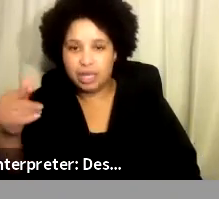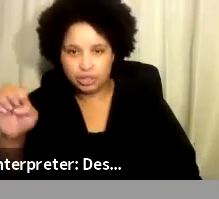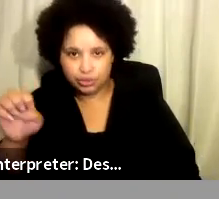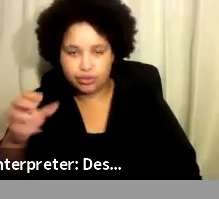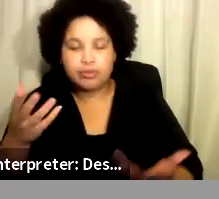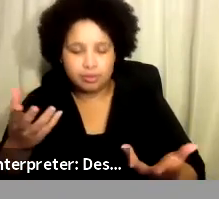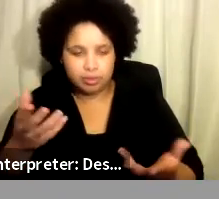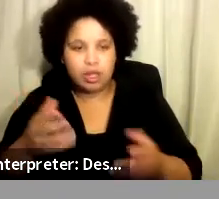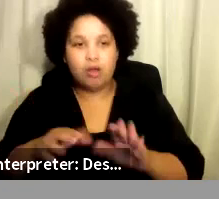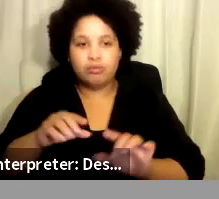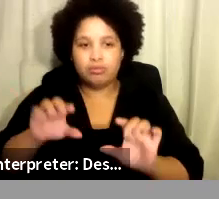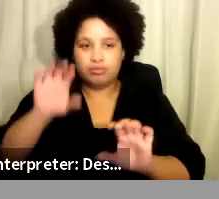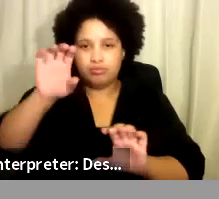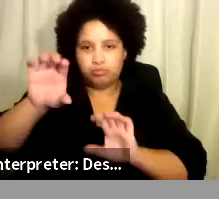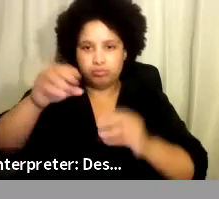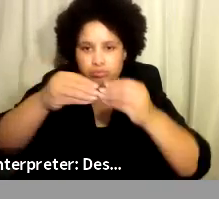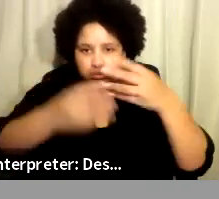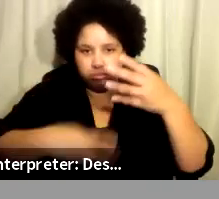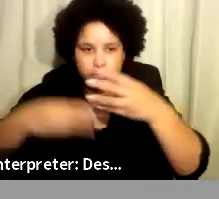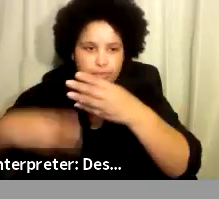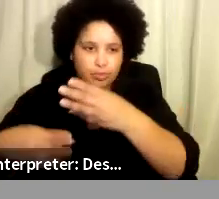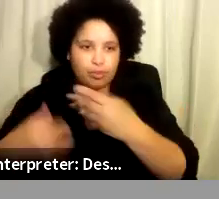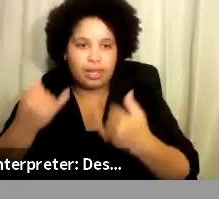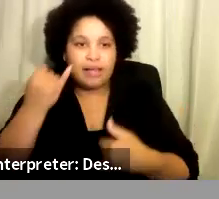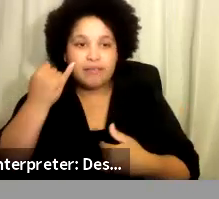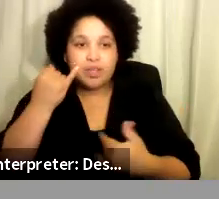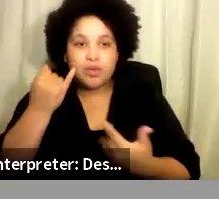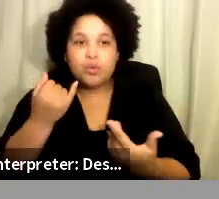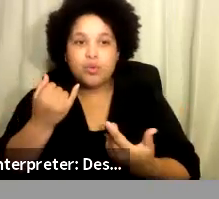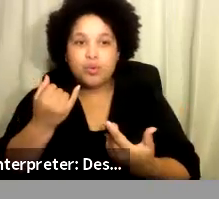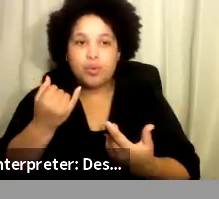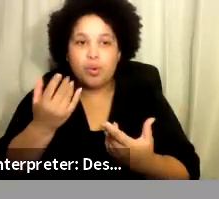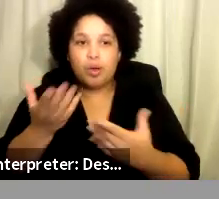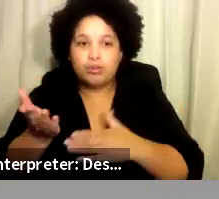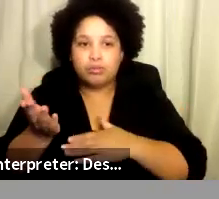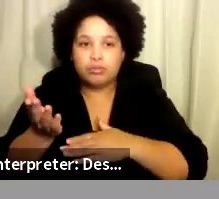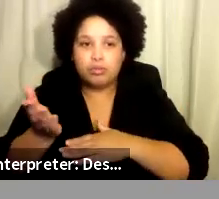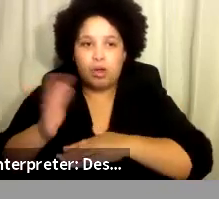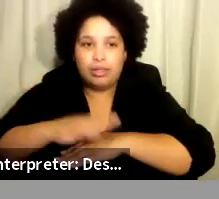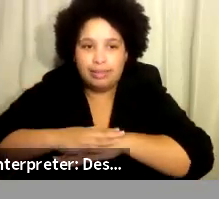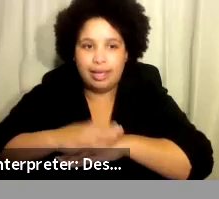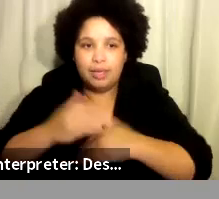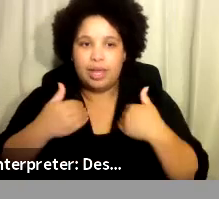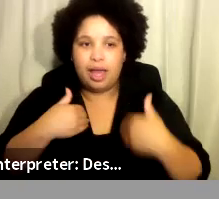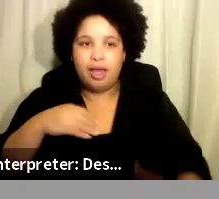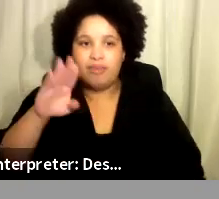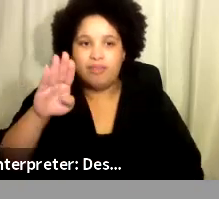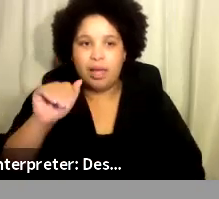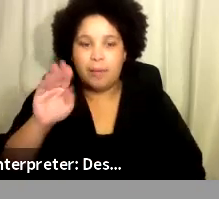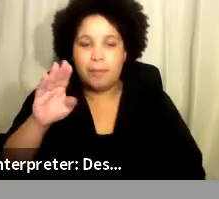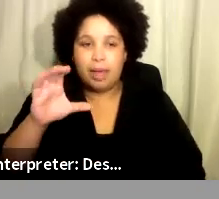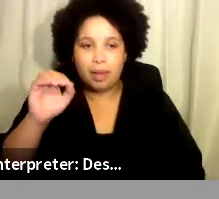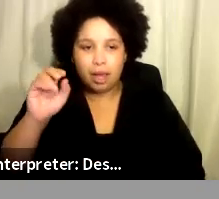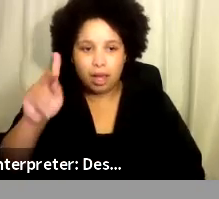those sites are Babcock, Kohler, Madison, Noralto, Northwood, Pacific, which serves